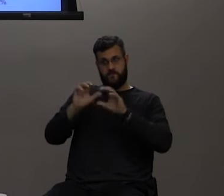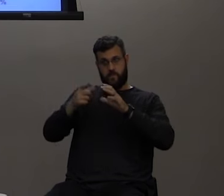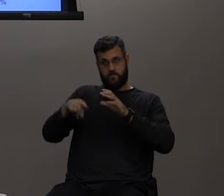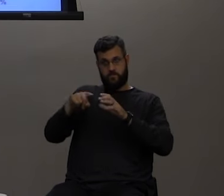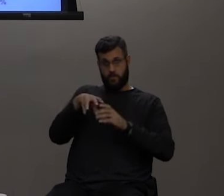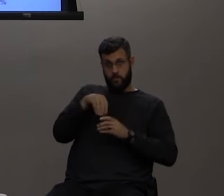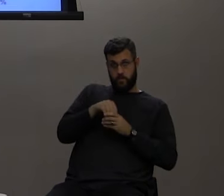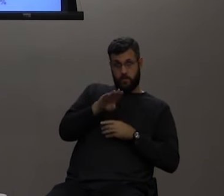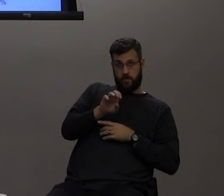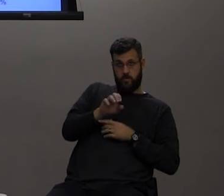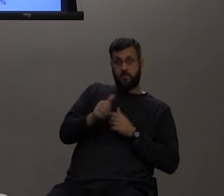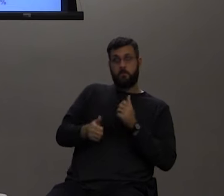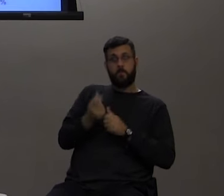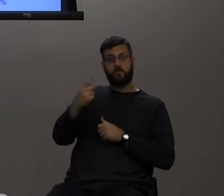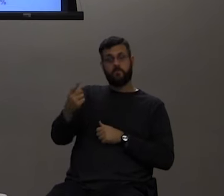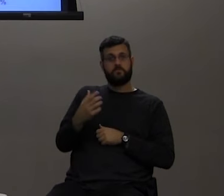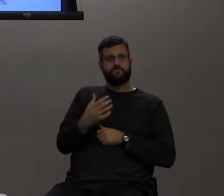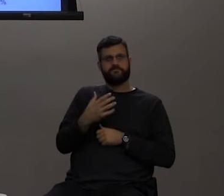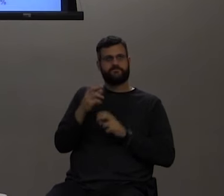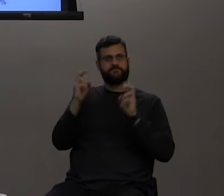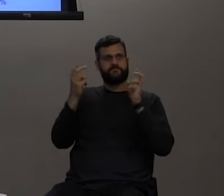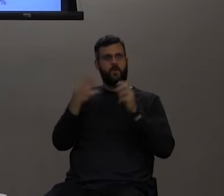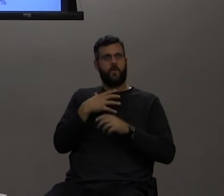including Boyle County, are white-collar